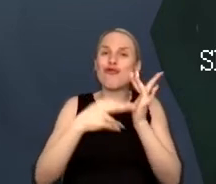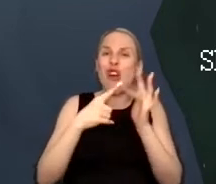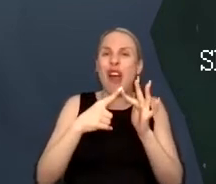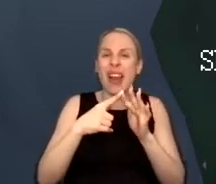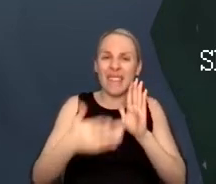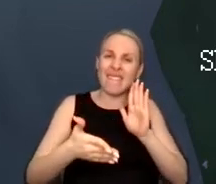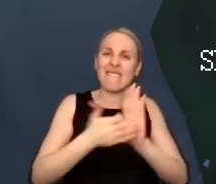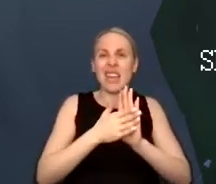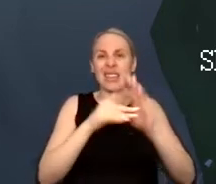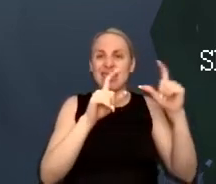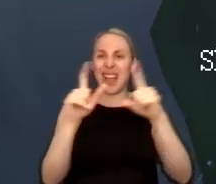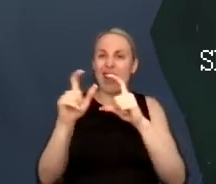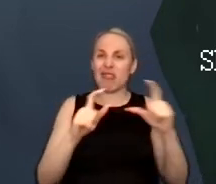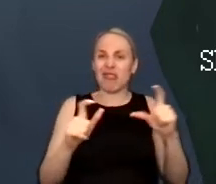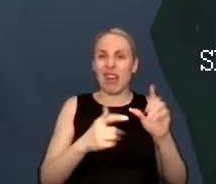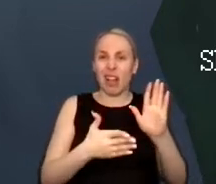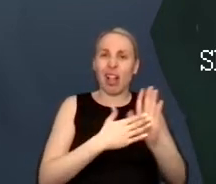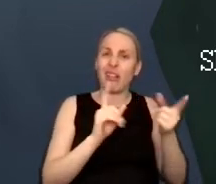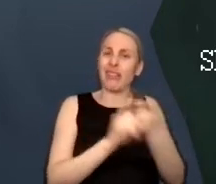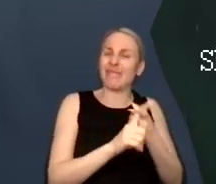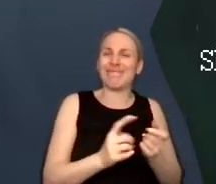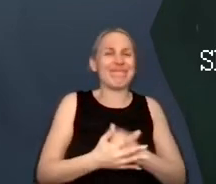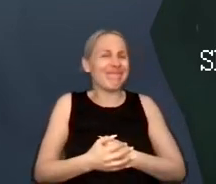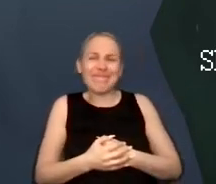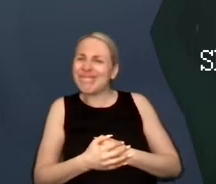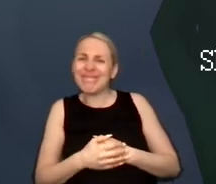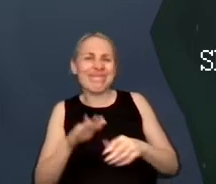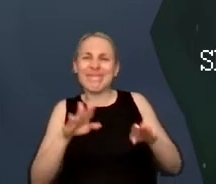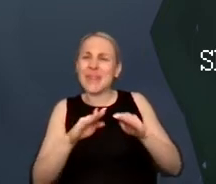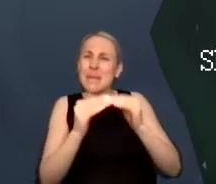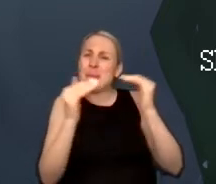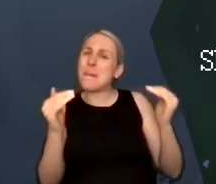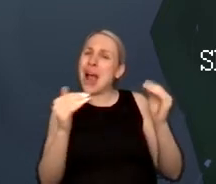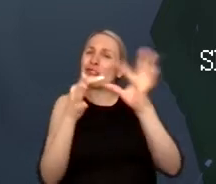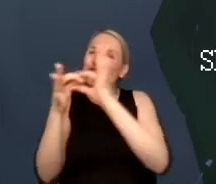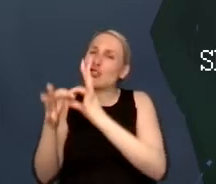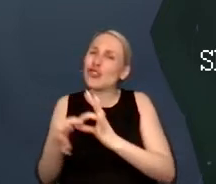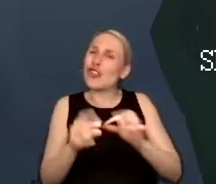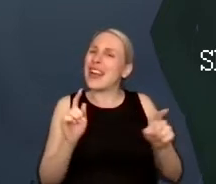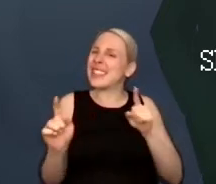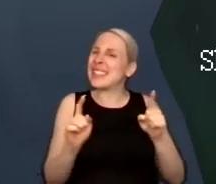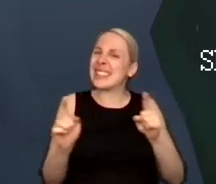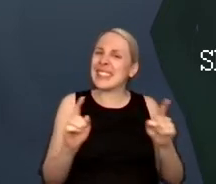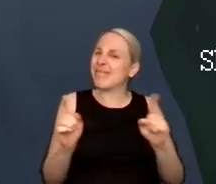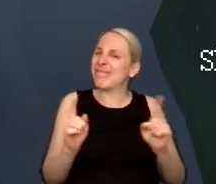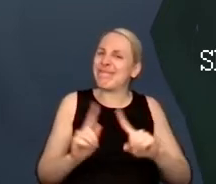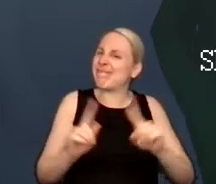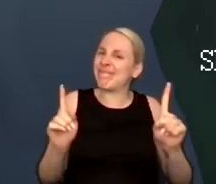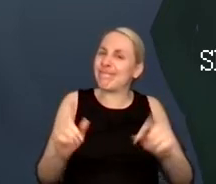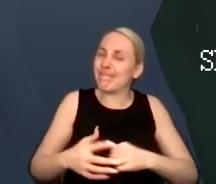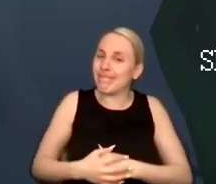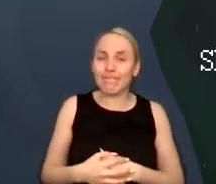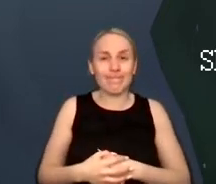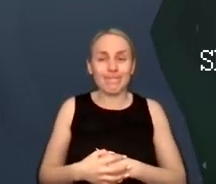in dissonance to like the ethos of the operational chain. And so going back to